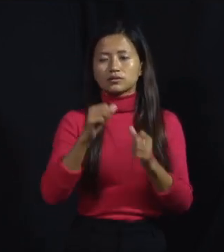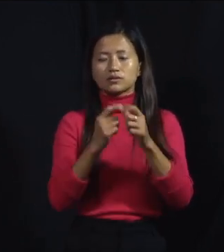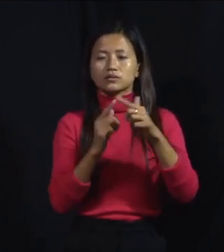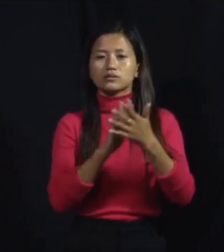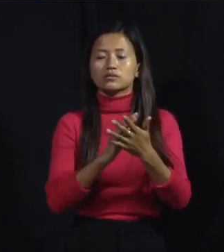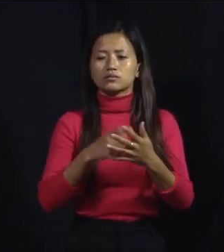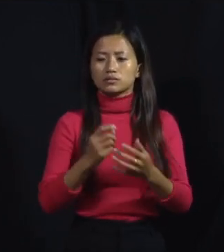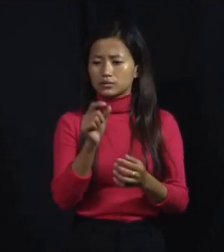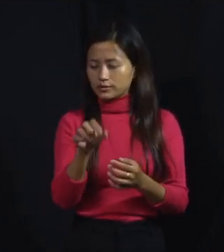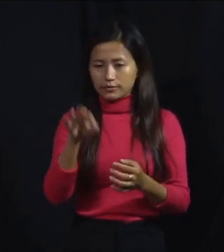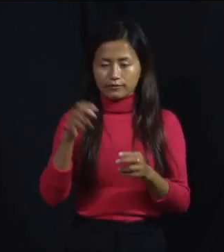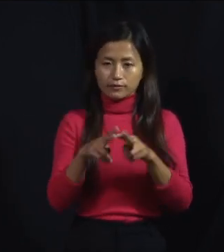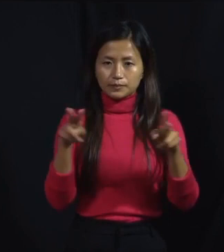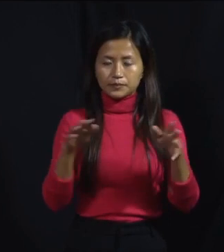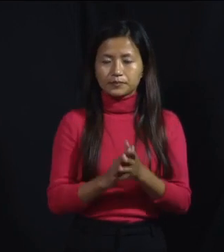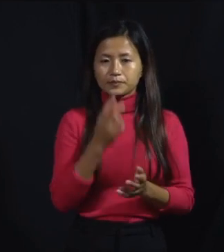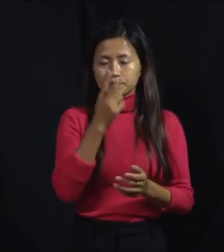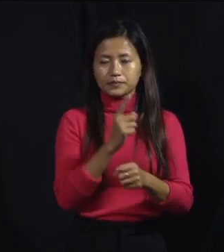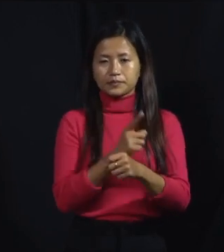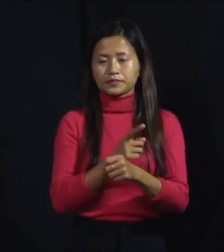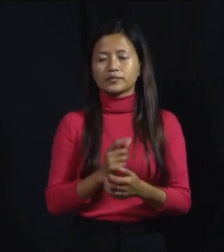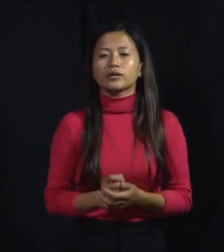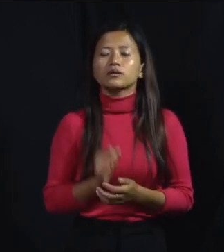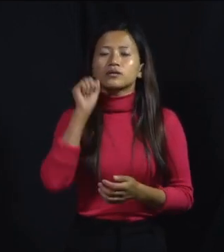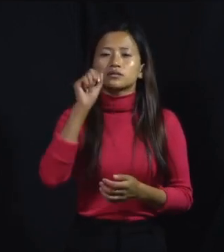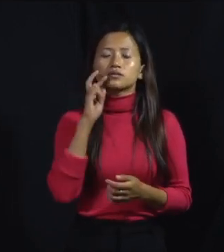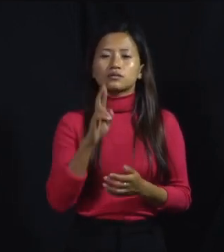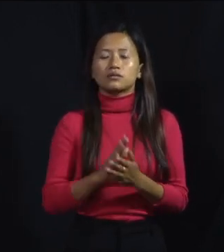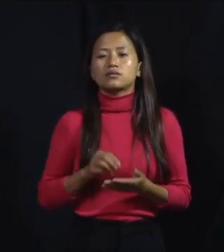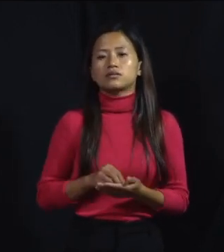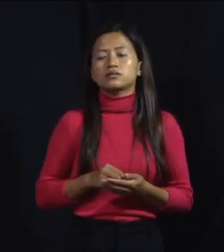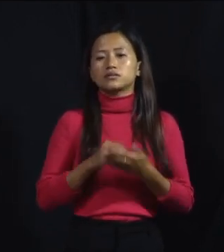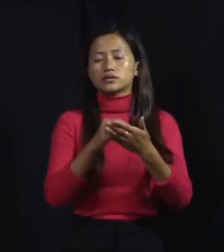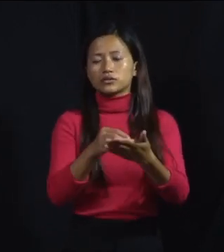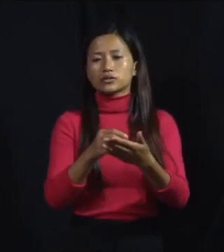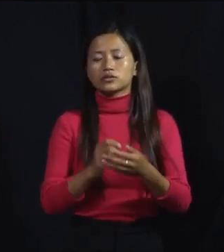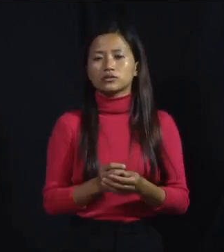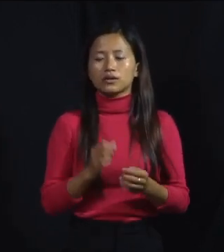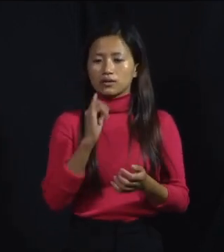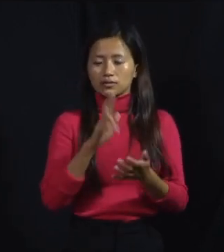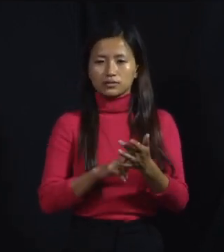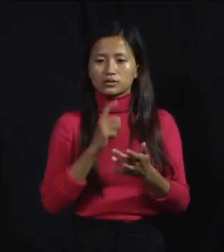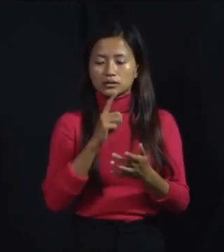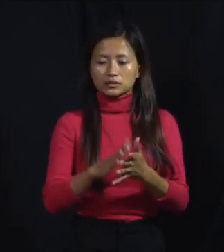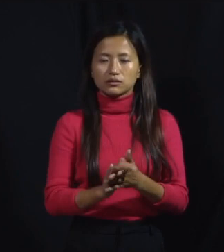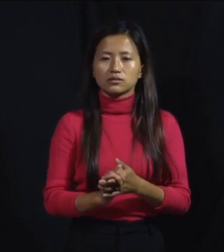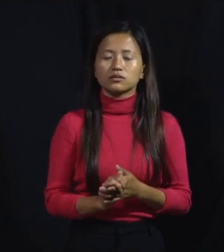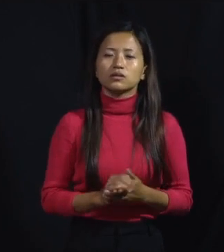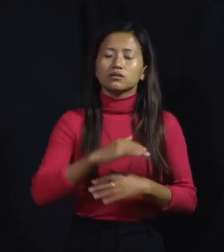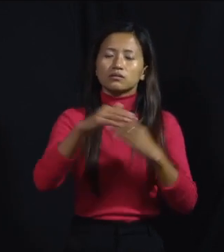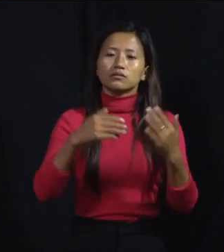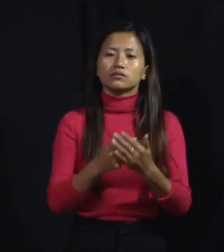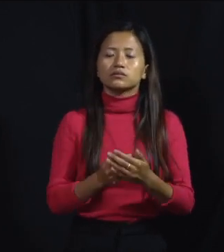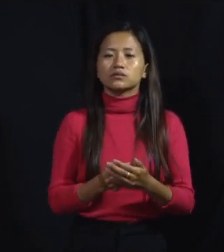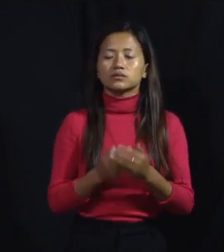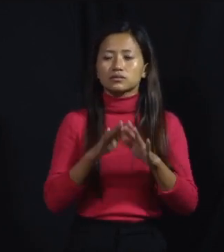those students, then the teacher can give his or her instruction in that kind of manner, isn't it? And then all the